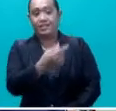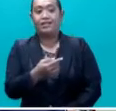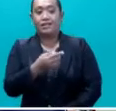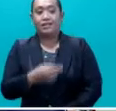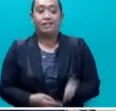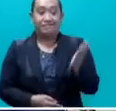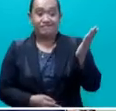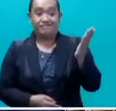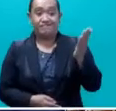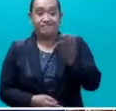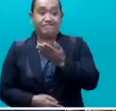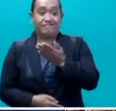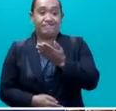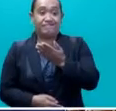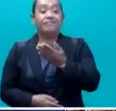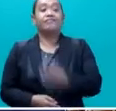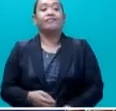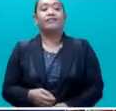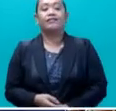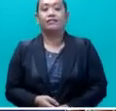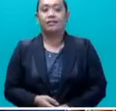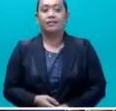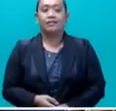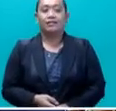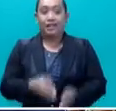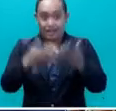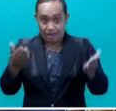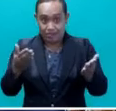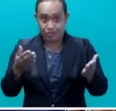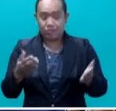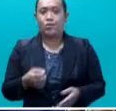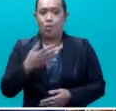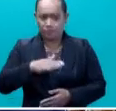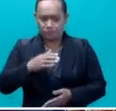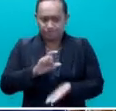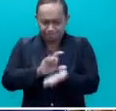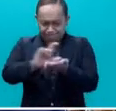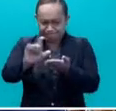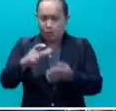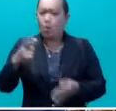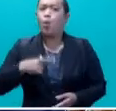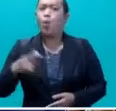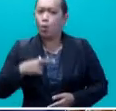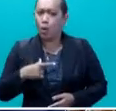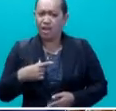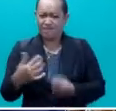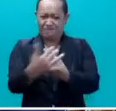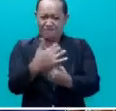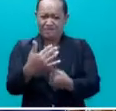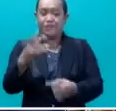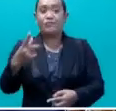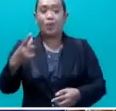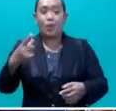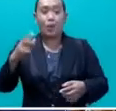of Economy regarding Professor Ahluwalia. It's really defamatory what he has come up with in terms